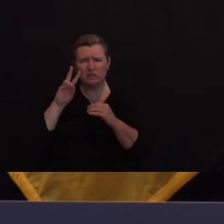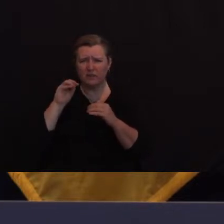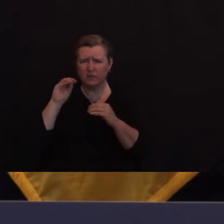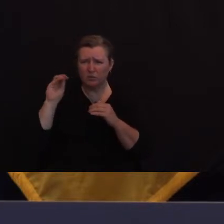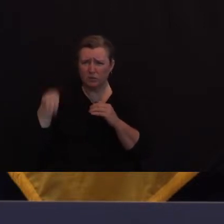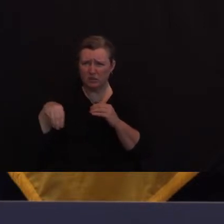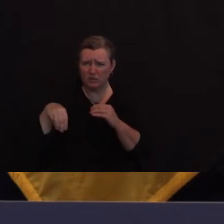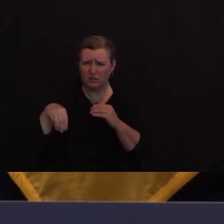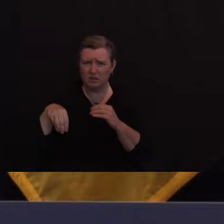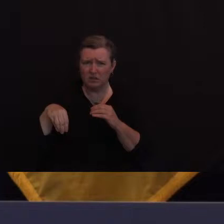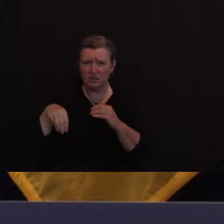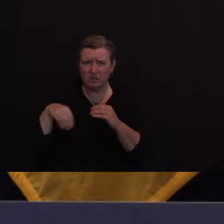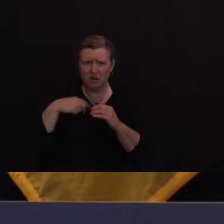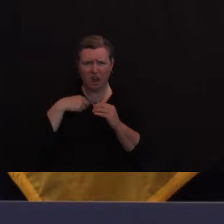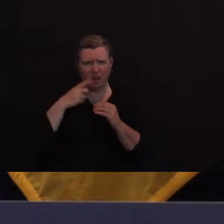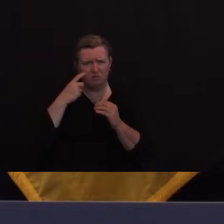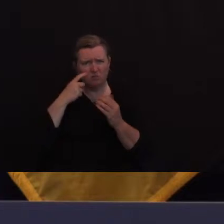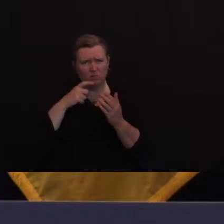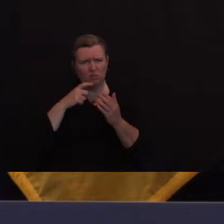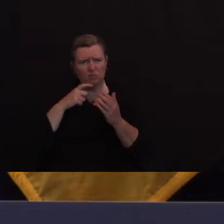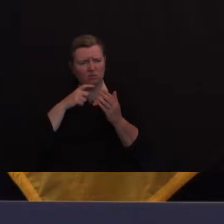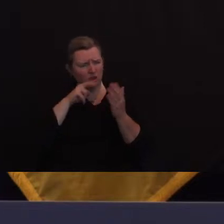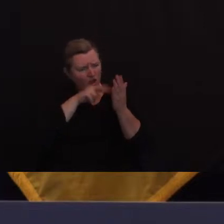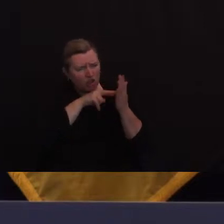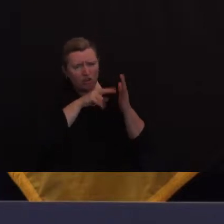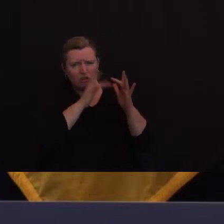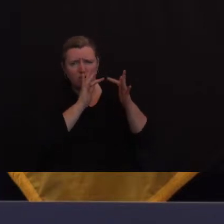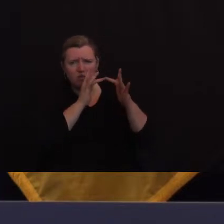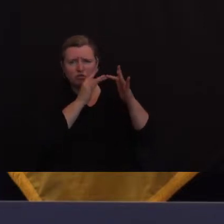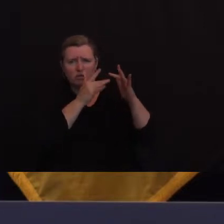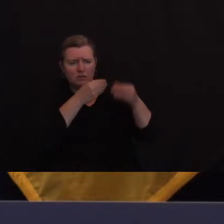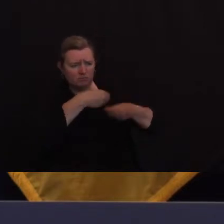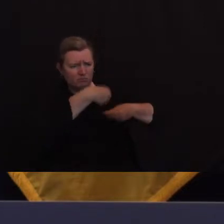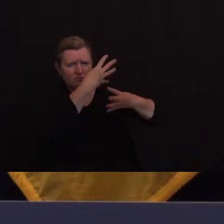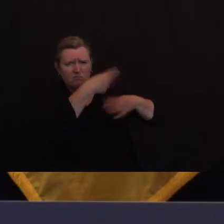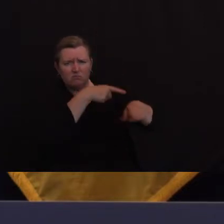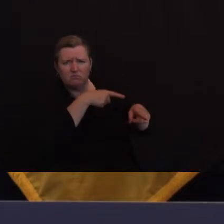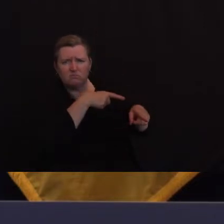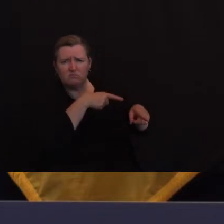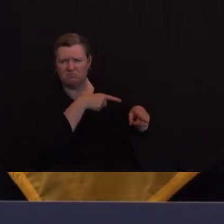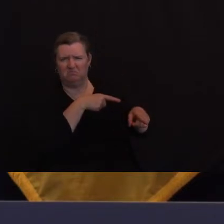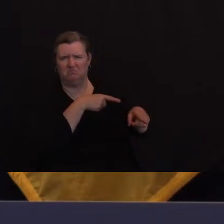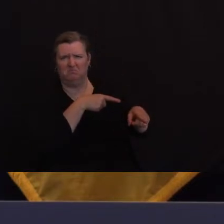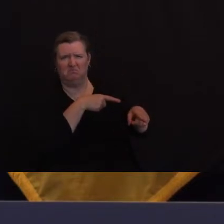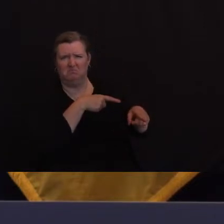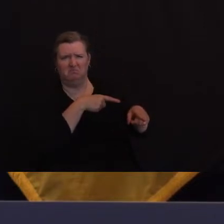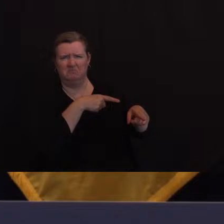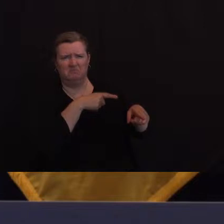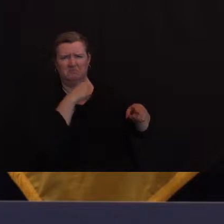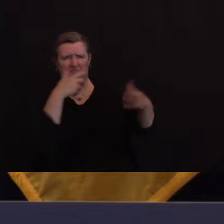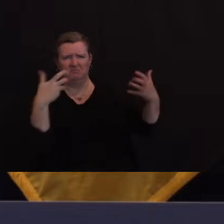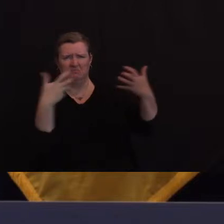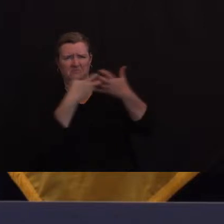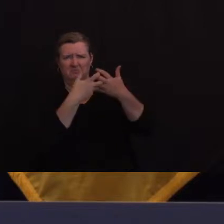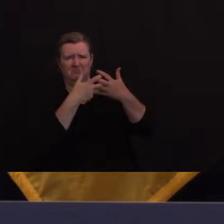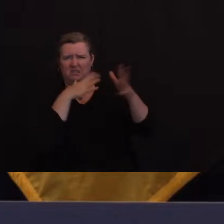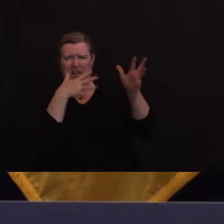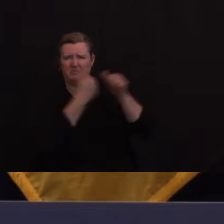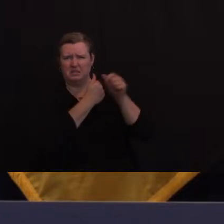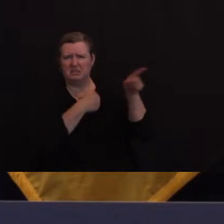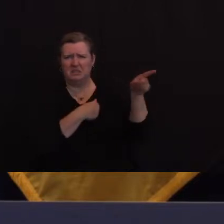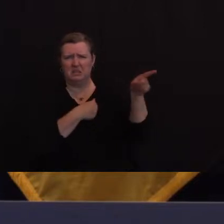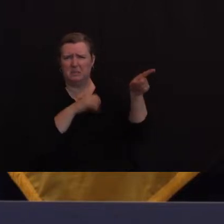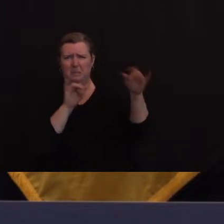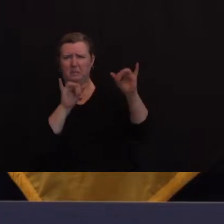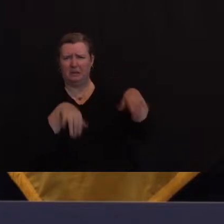dashboard on the government site that that number is not updated. It's still, I believe, a little bit below 50%